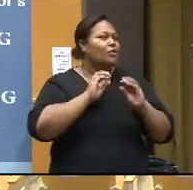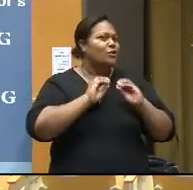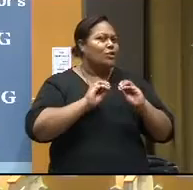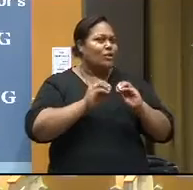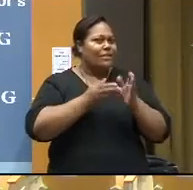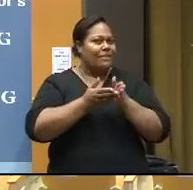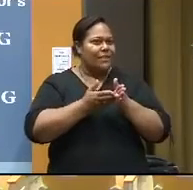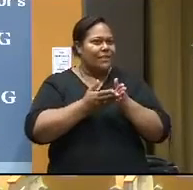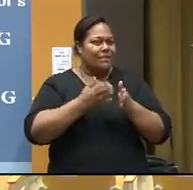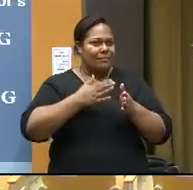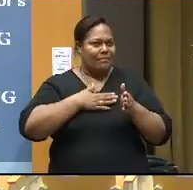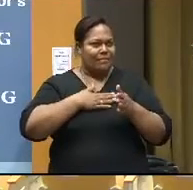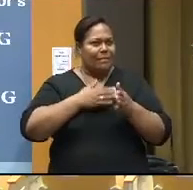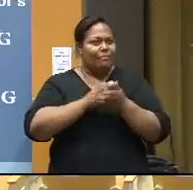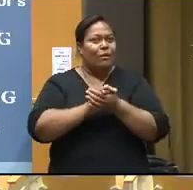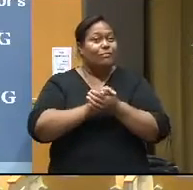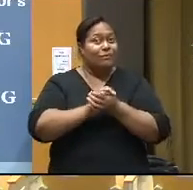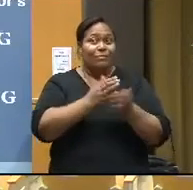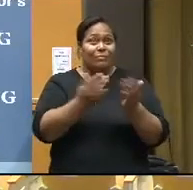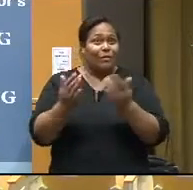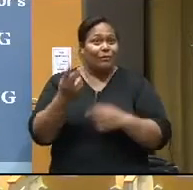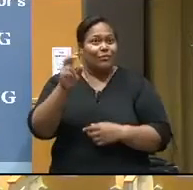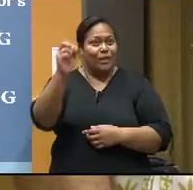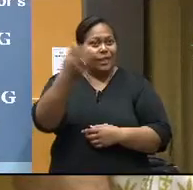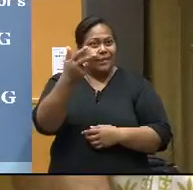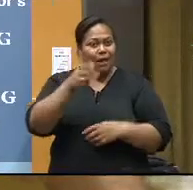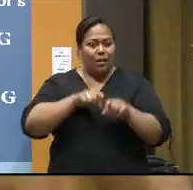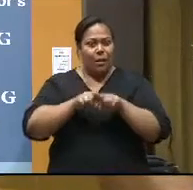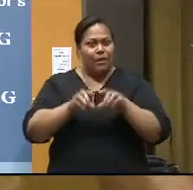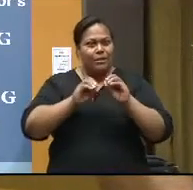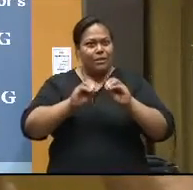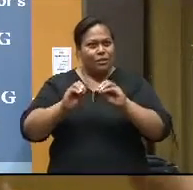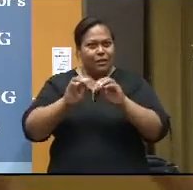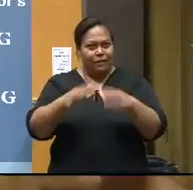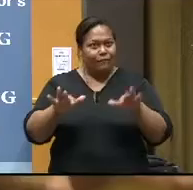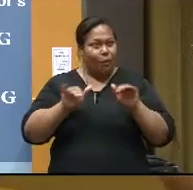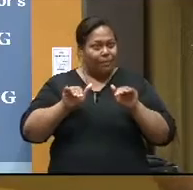welcome you to the 2018 Learning and Teaching Forum.